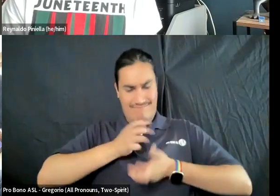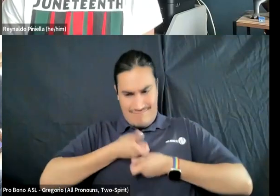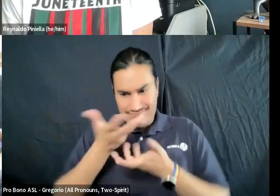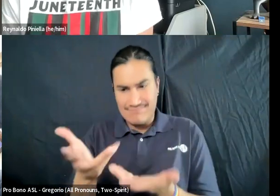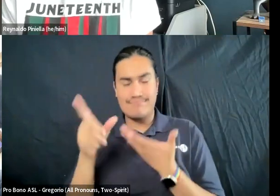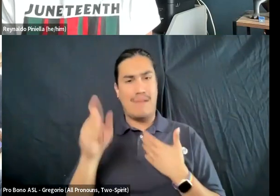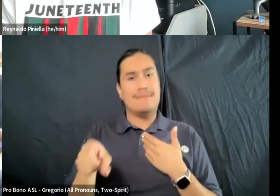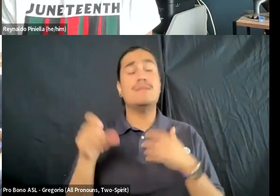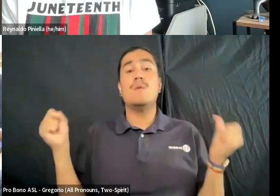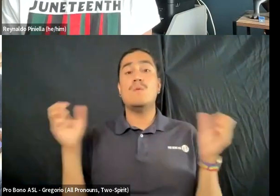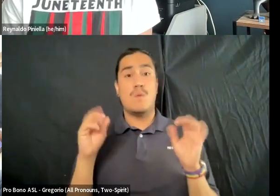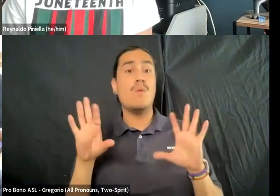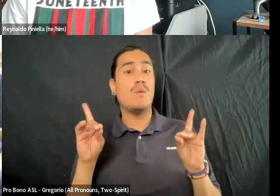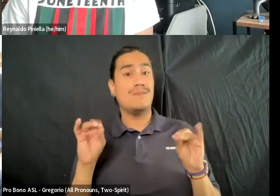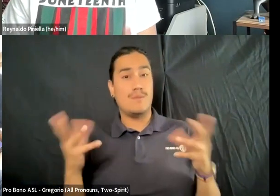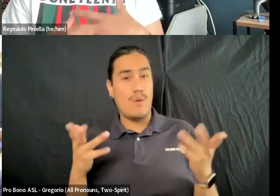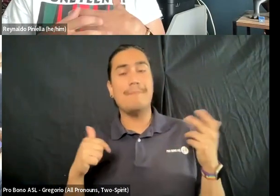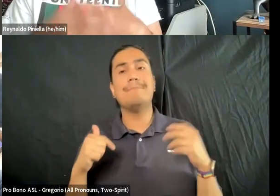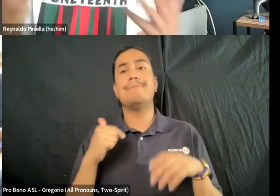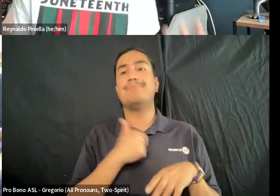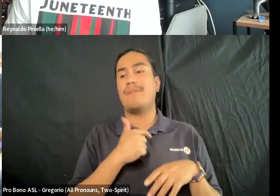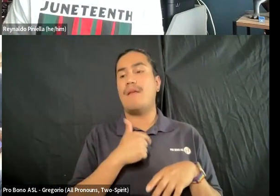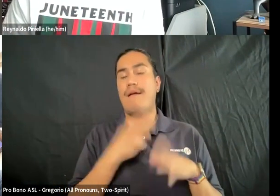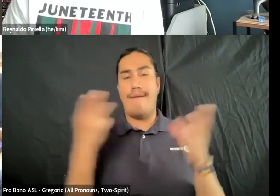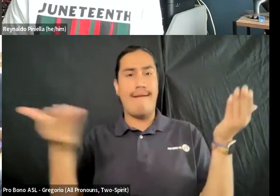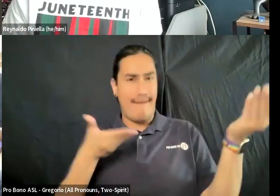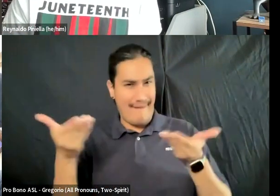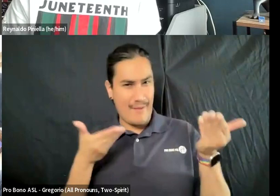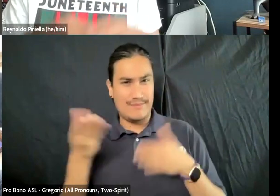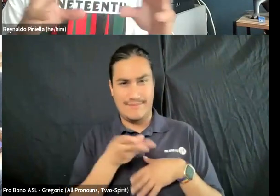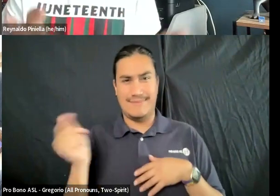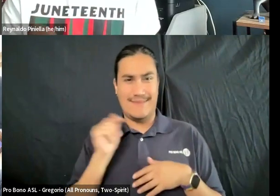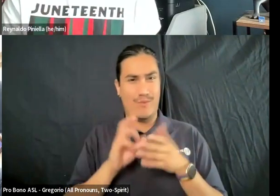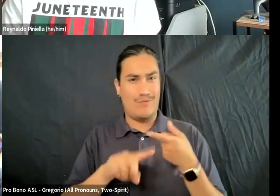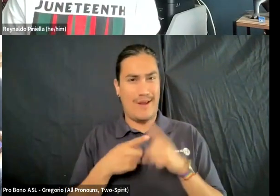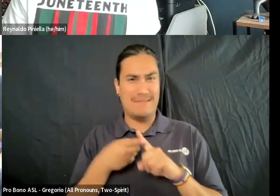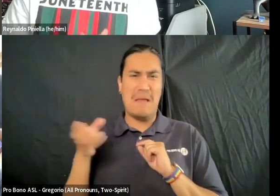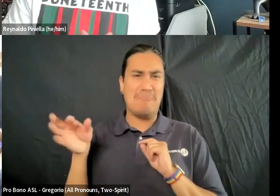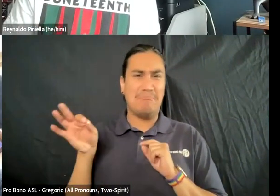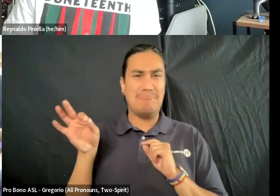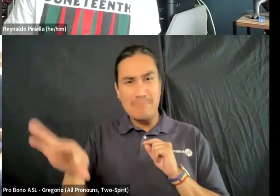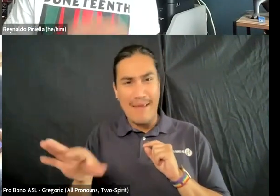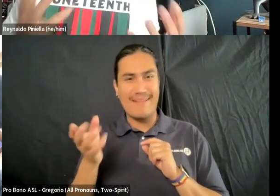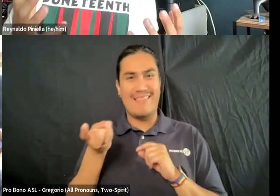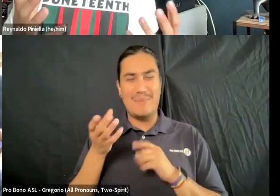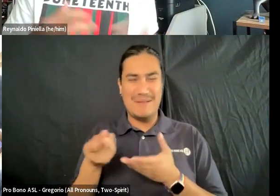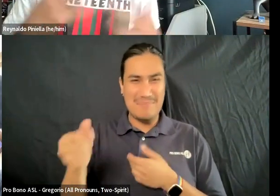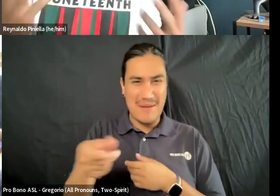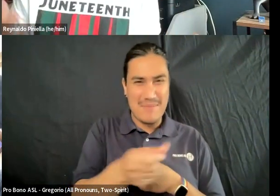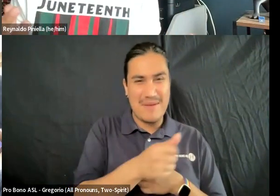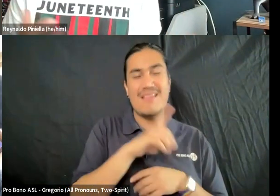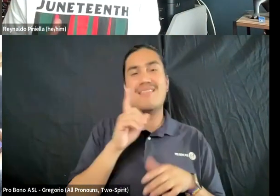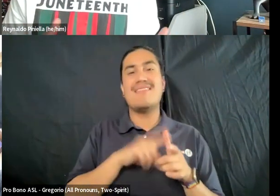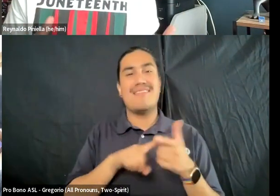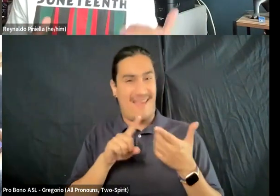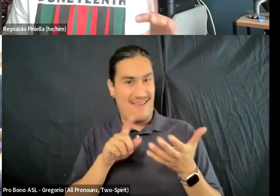And what I basically did was I hired a bunch of my friends, I paid them a little stipend, and I had them read the first draft of a play